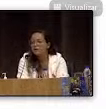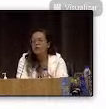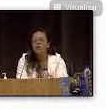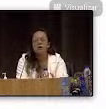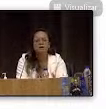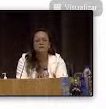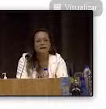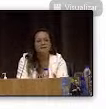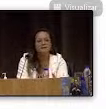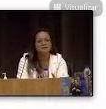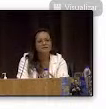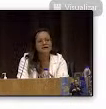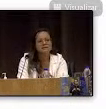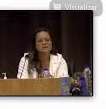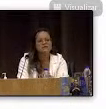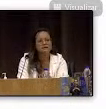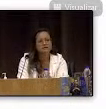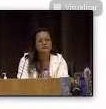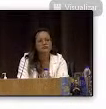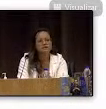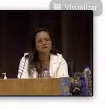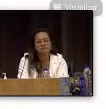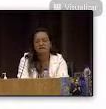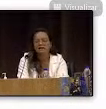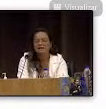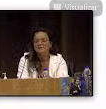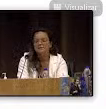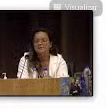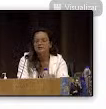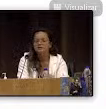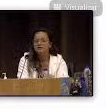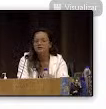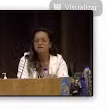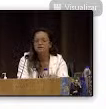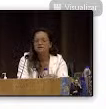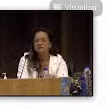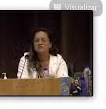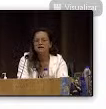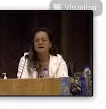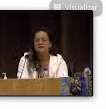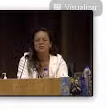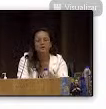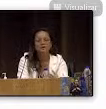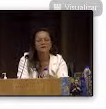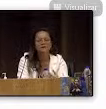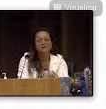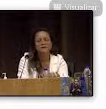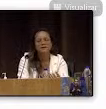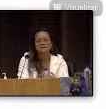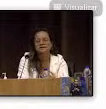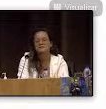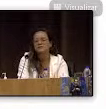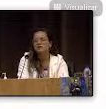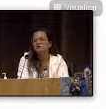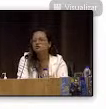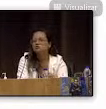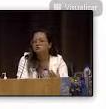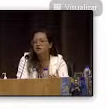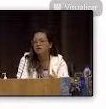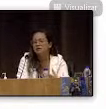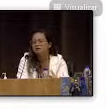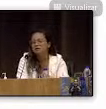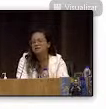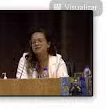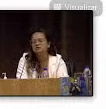constitution and also to the public and the importance of that on a daily basis. We still